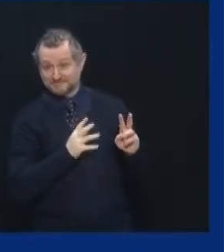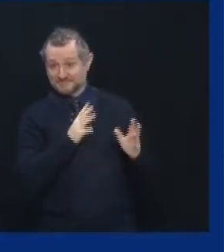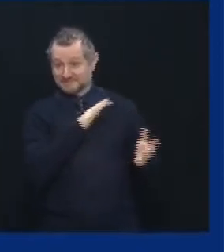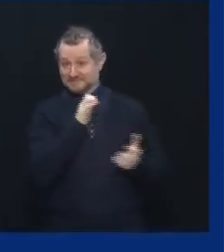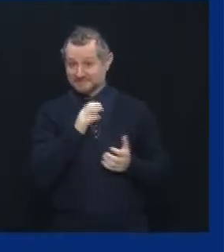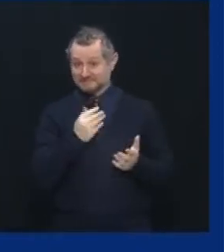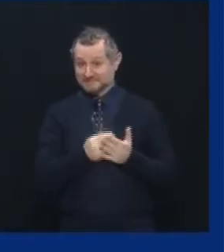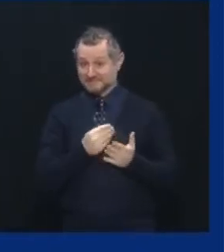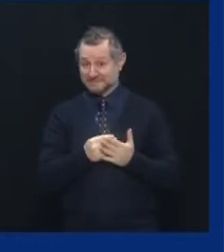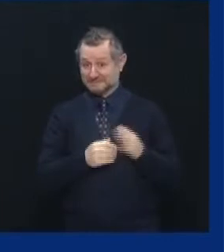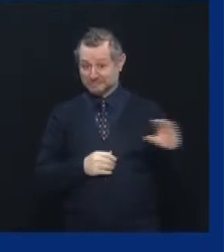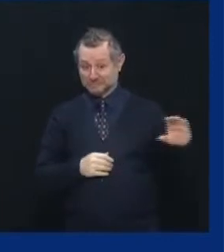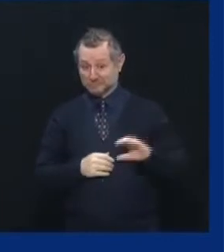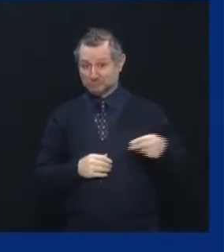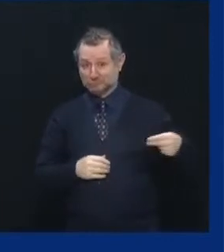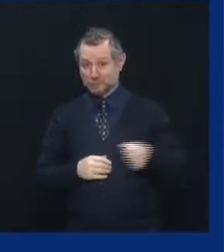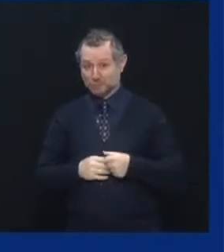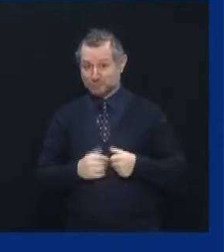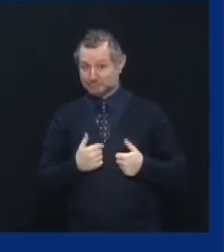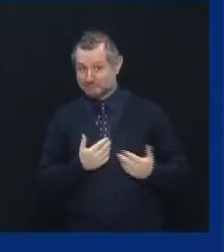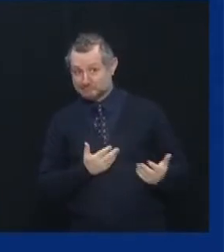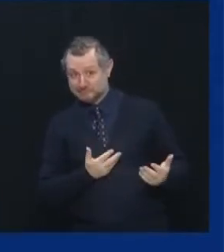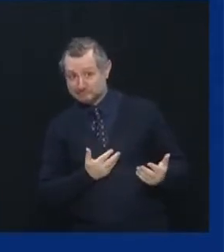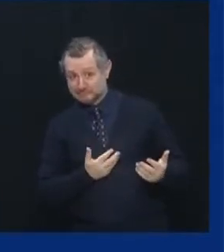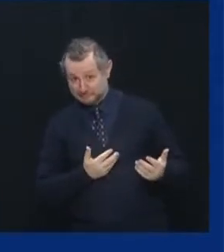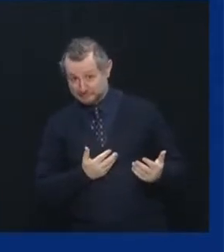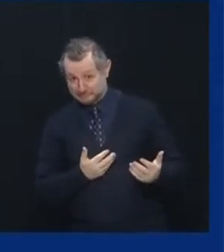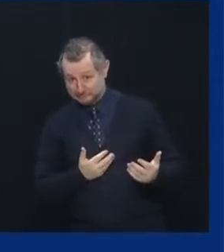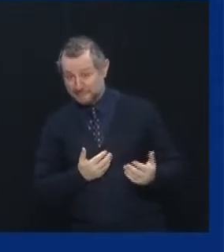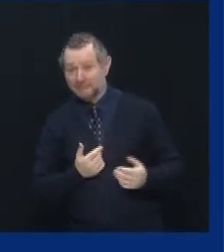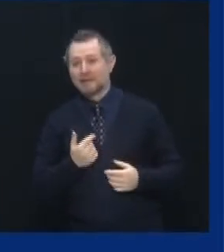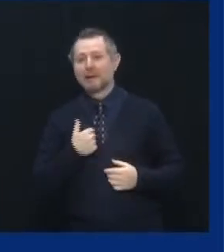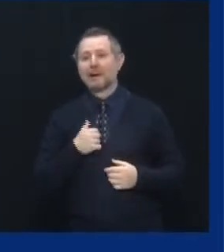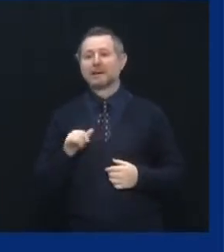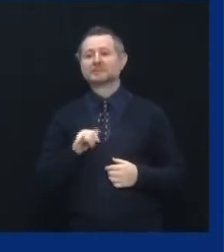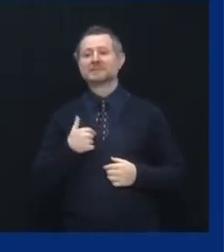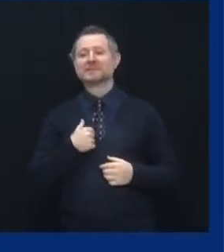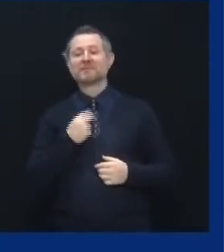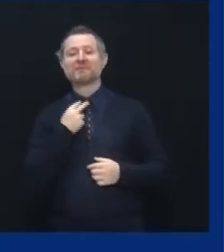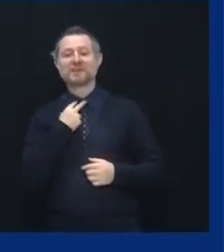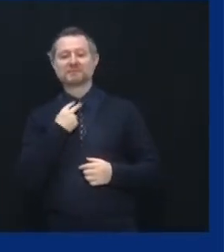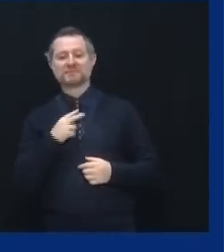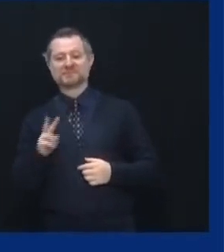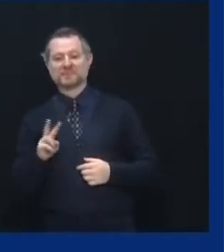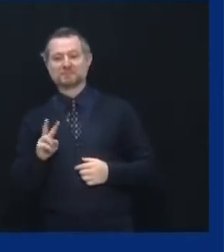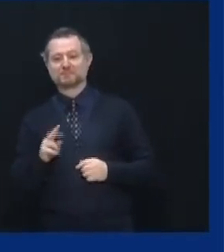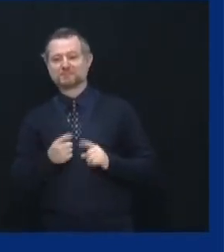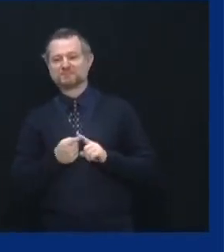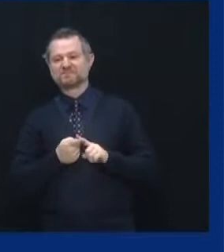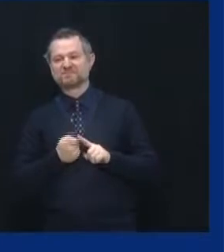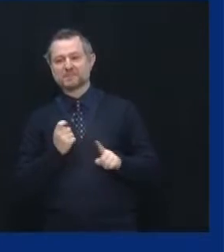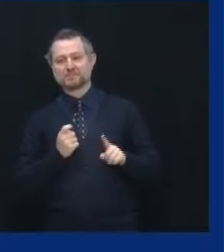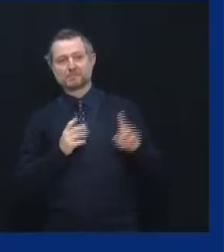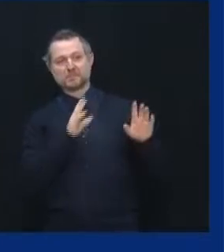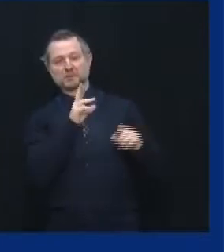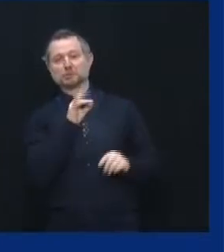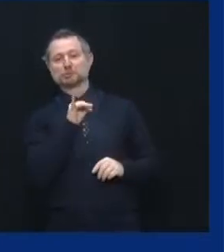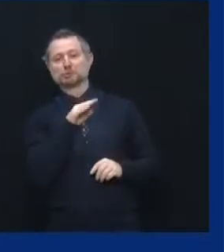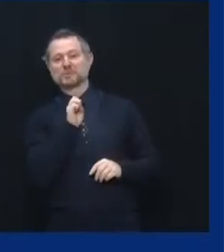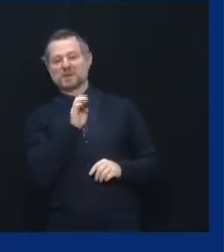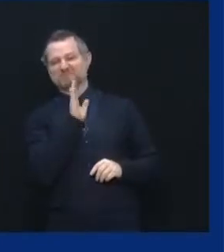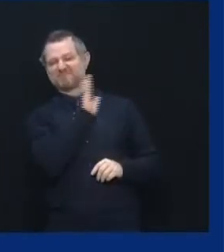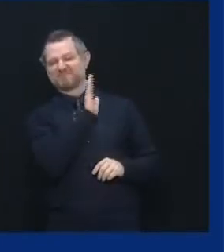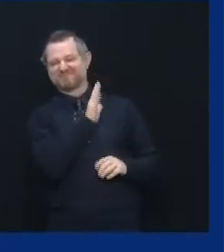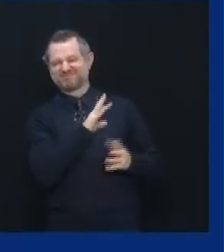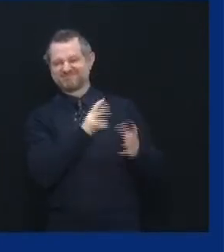compensation from as crime victims, as I call it, with a slight rhetorical flourish. But